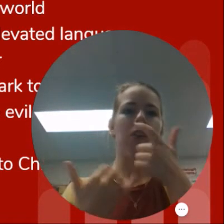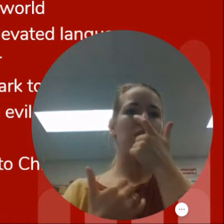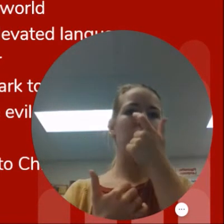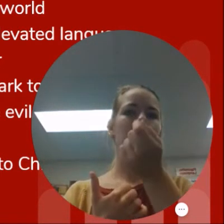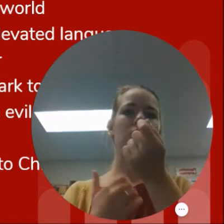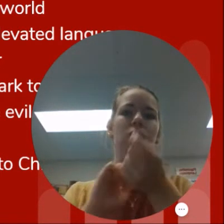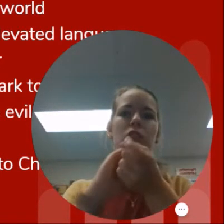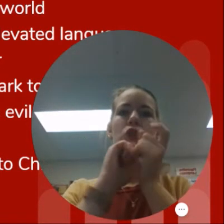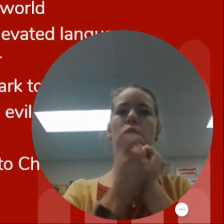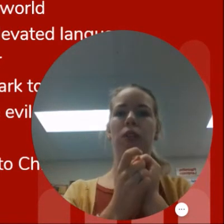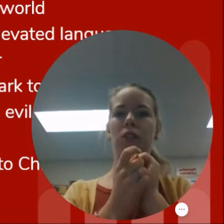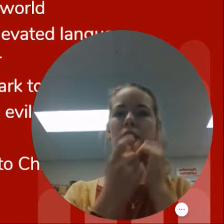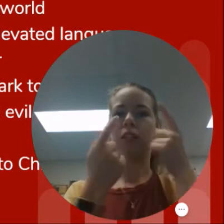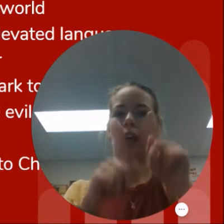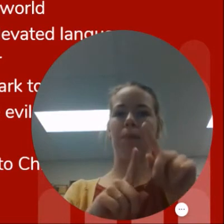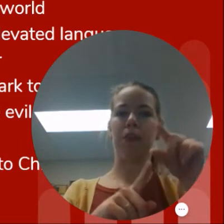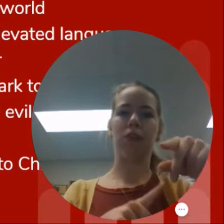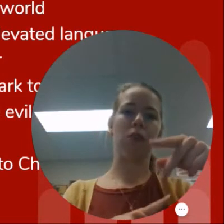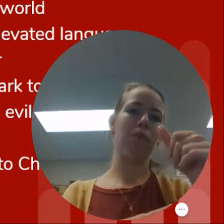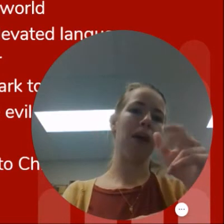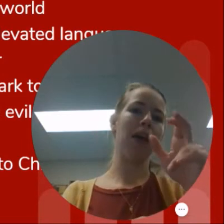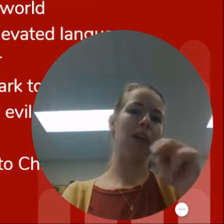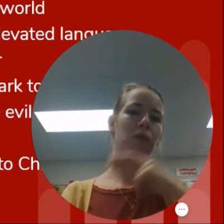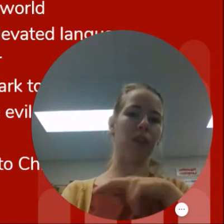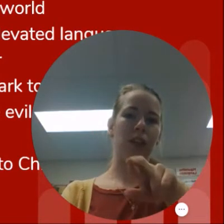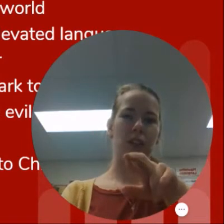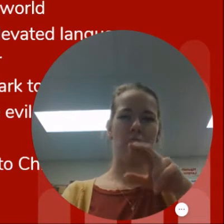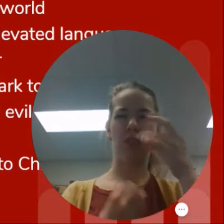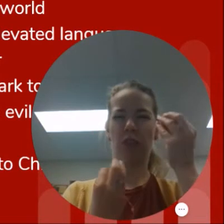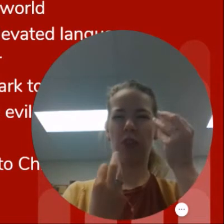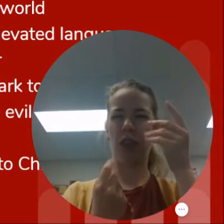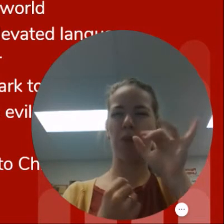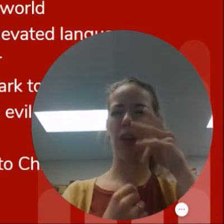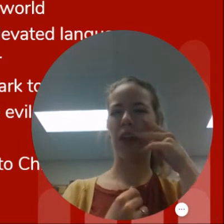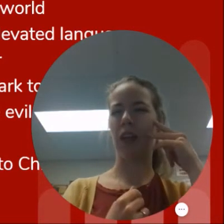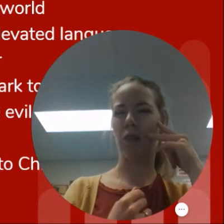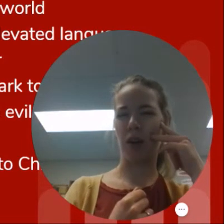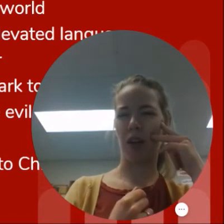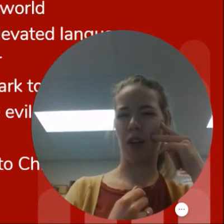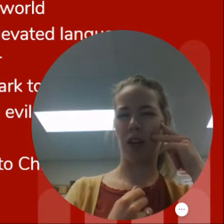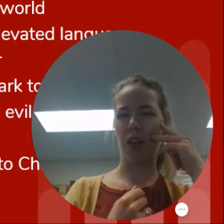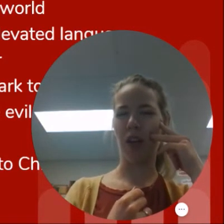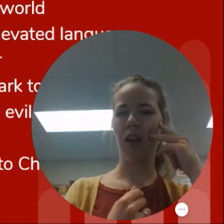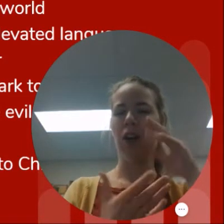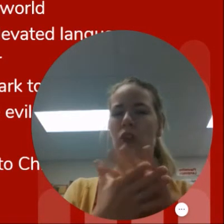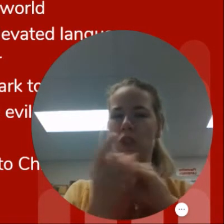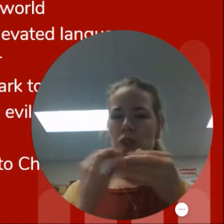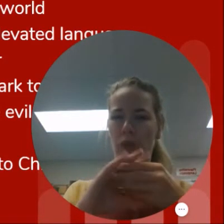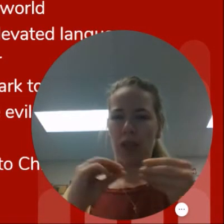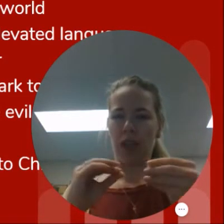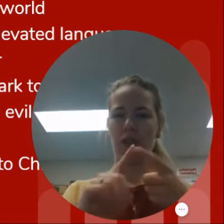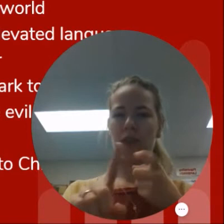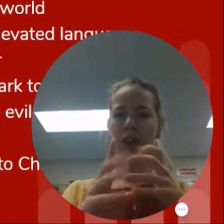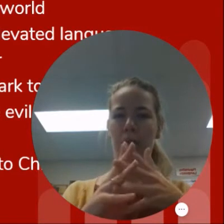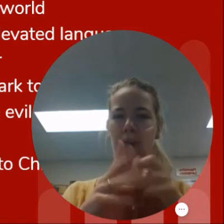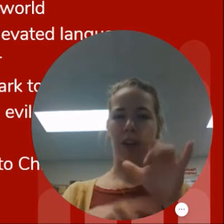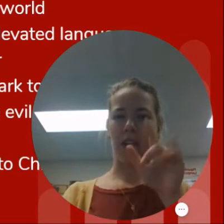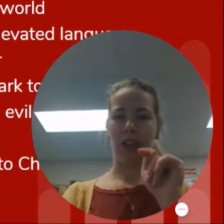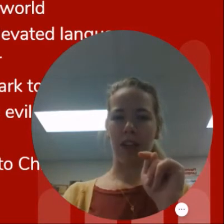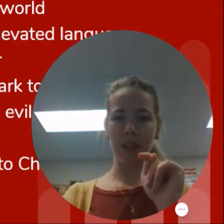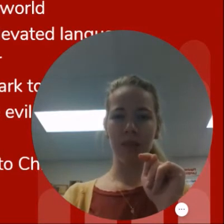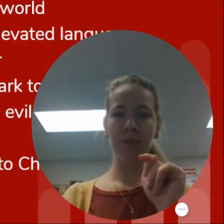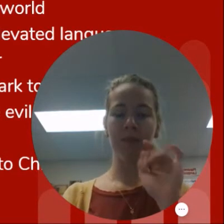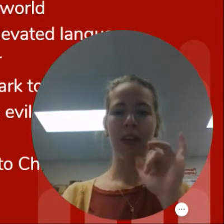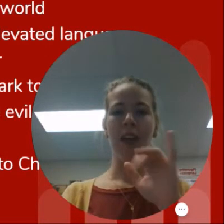right now there's a very interesting switch that's happening. So pagan religion, so think about like Native American stories from